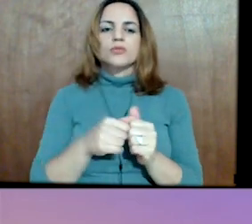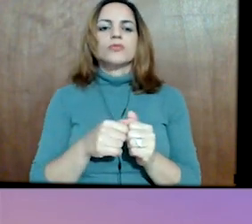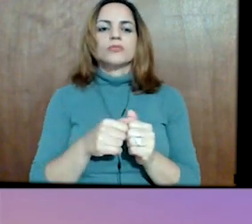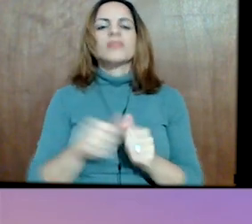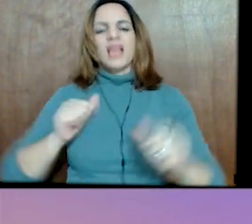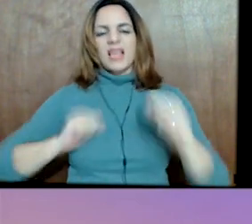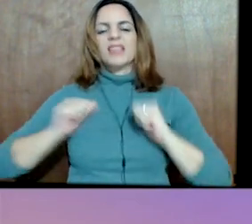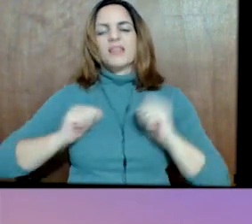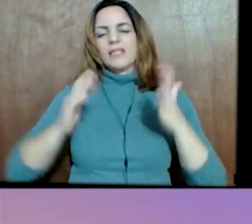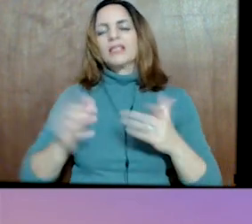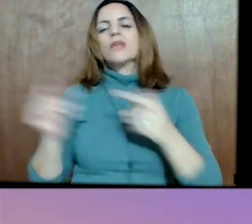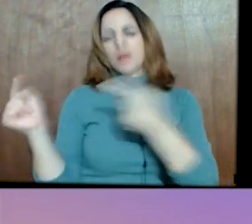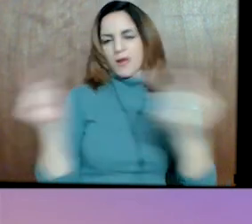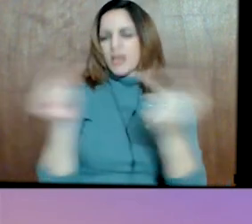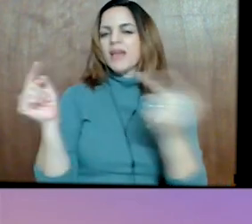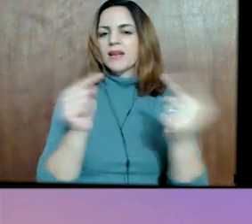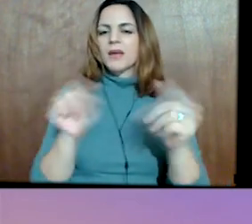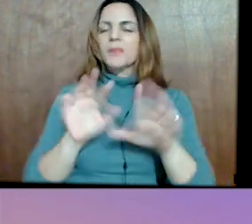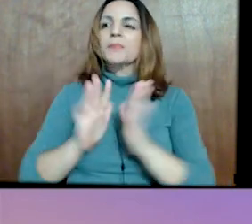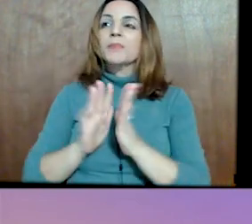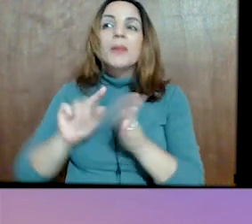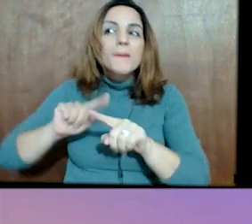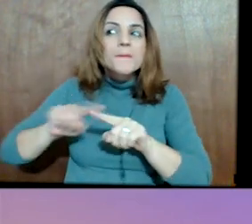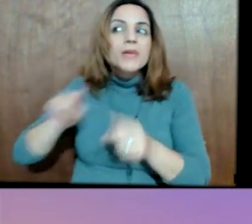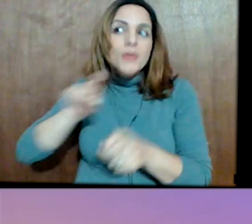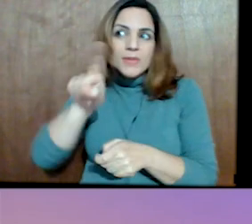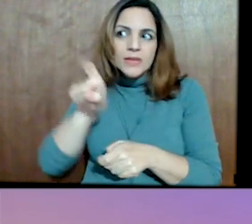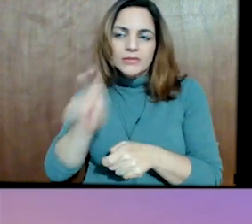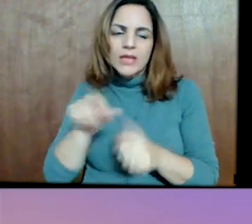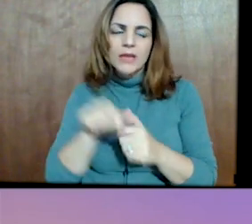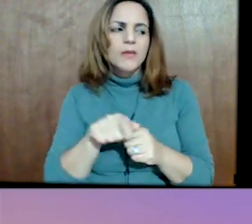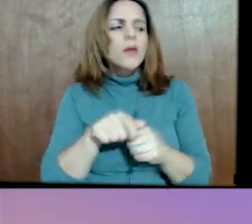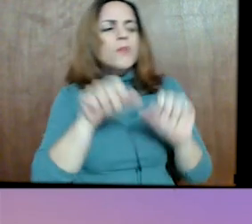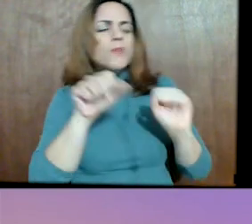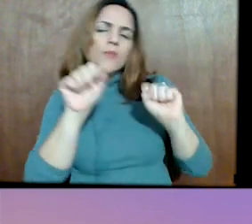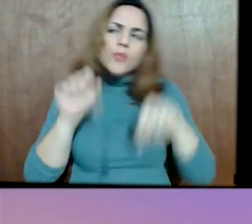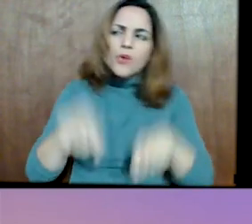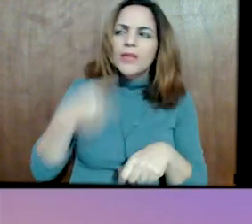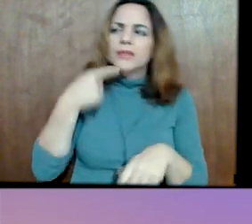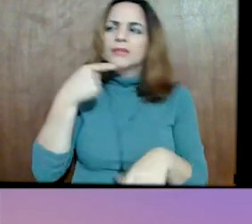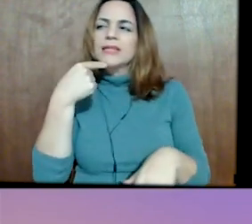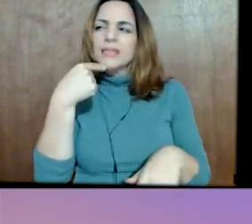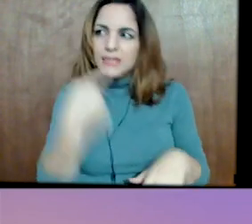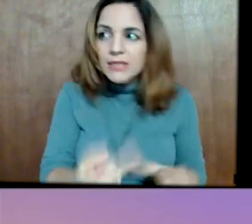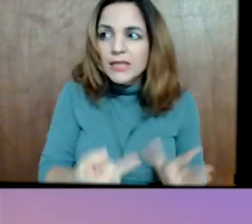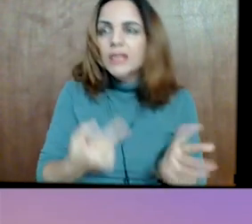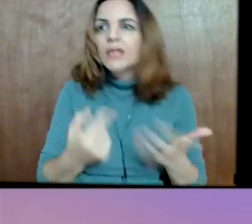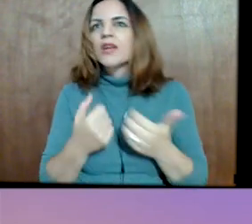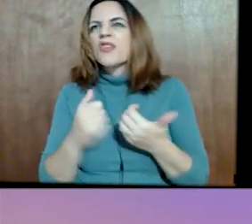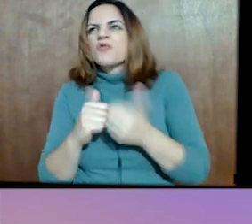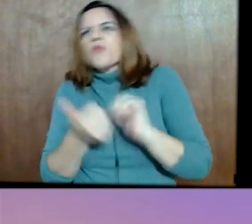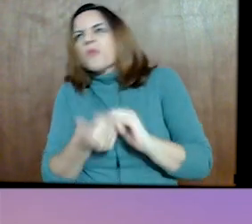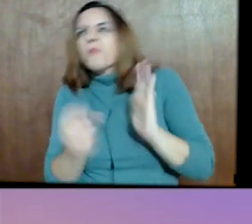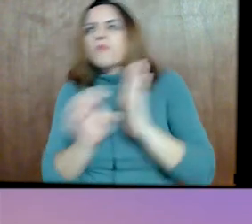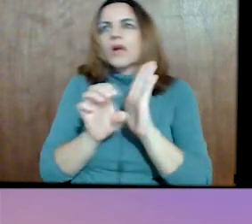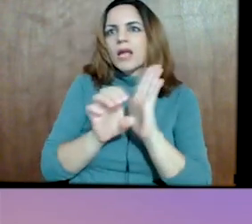Juan, can you talk a little bit about how within the movements like the Young Lords, or particularly the Young Lords at